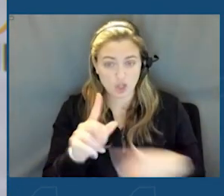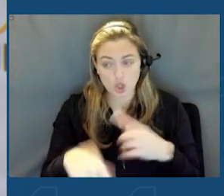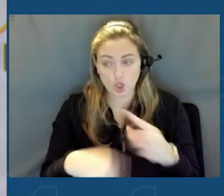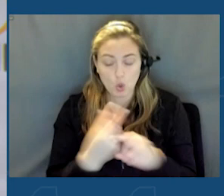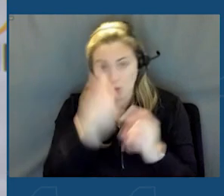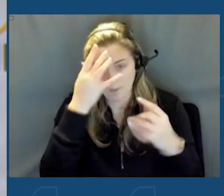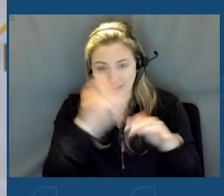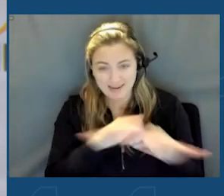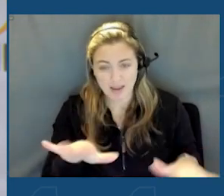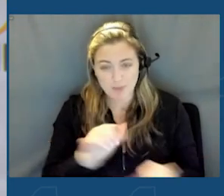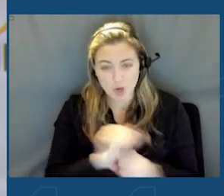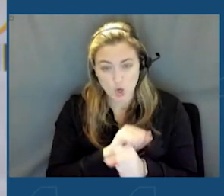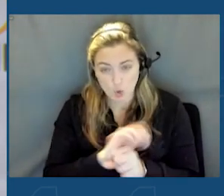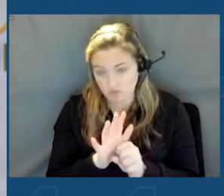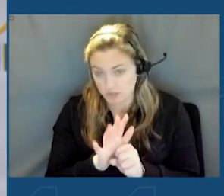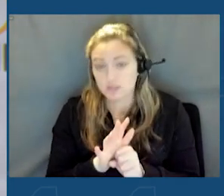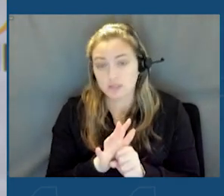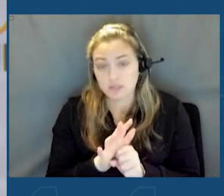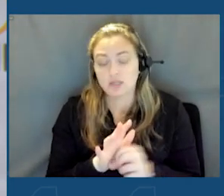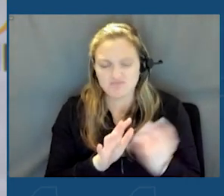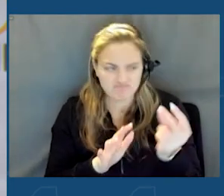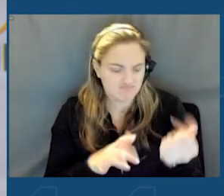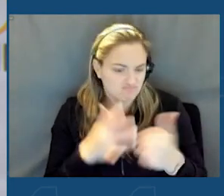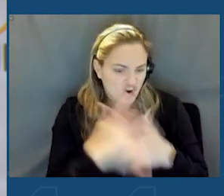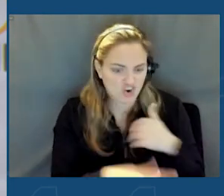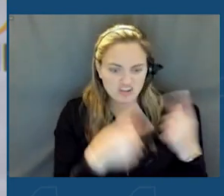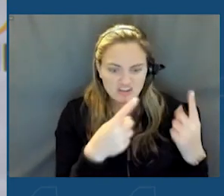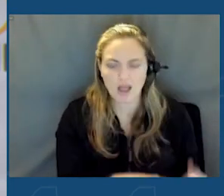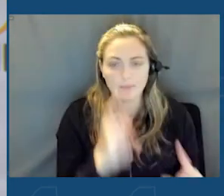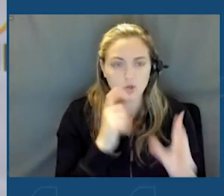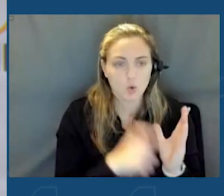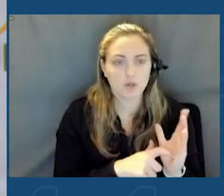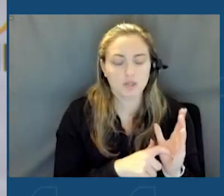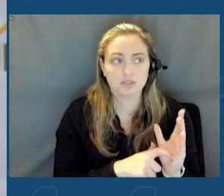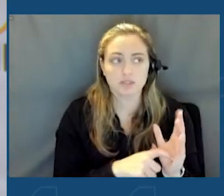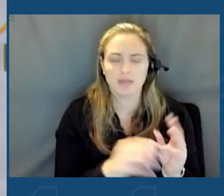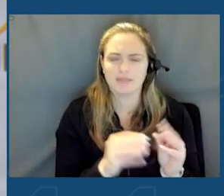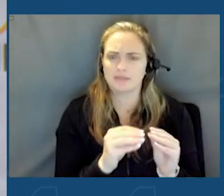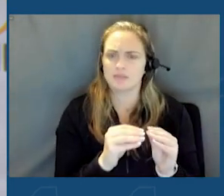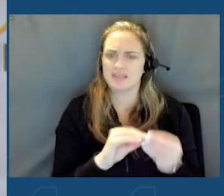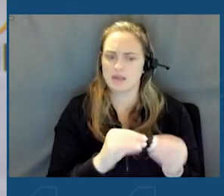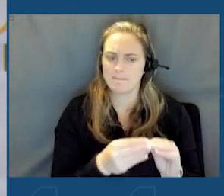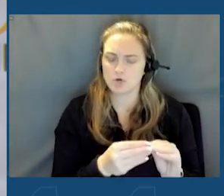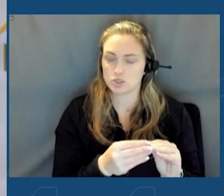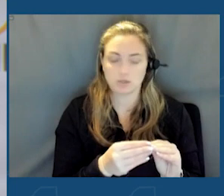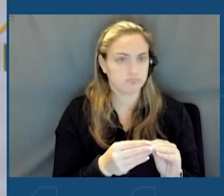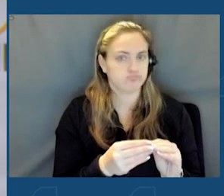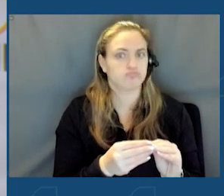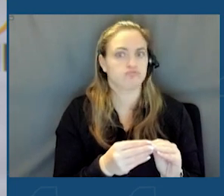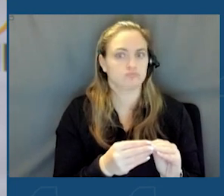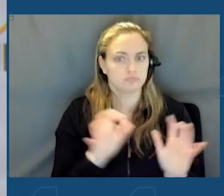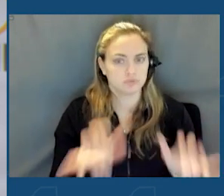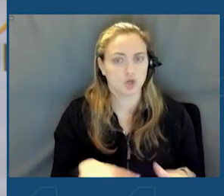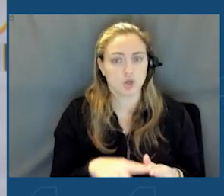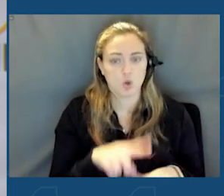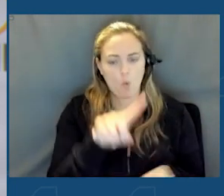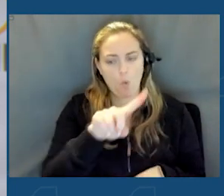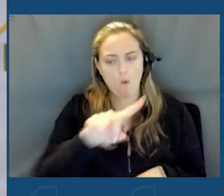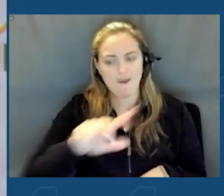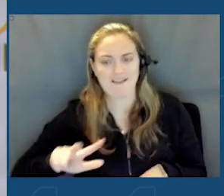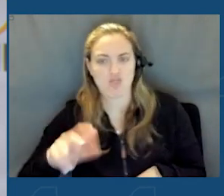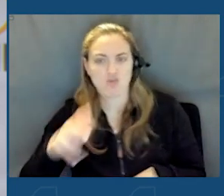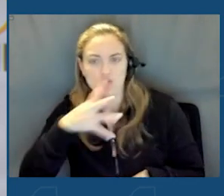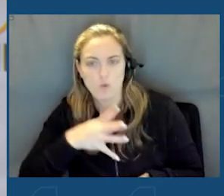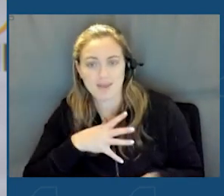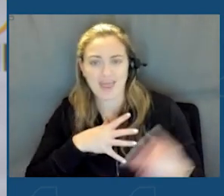COVID. And the statistics are now even more alarming. 1 out of 3 women and as many as 1 out of 4 men